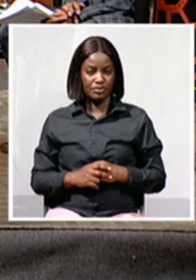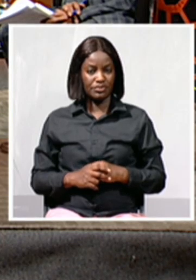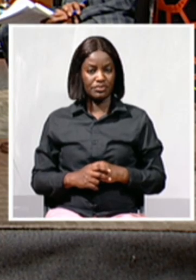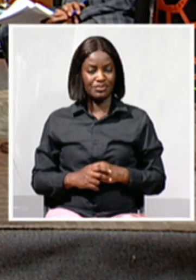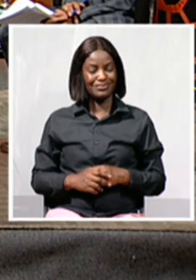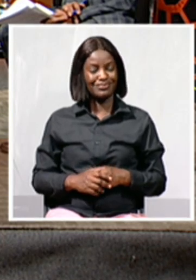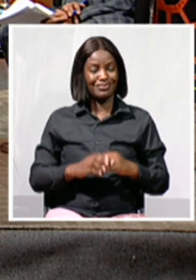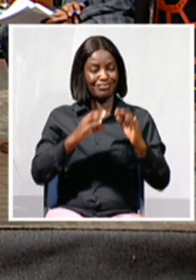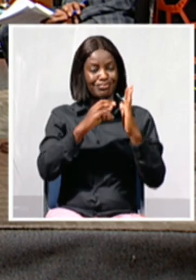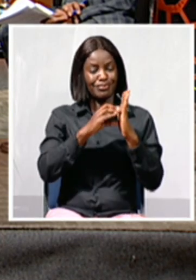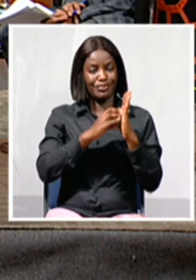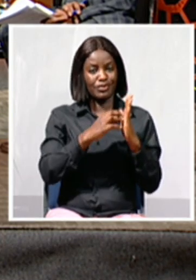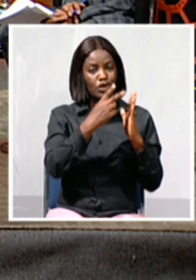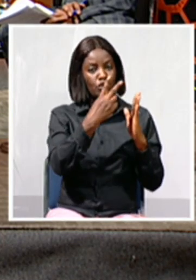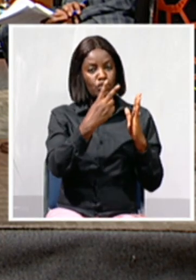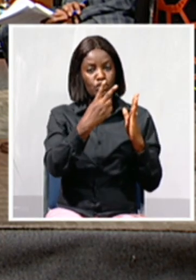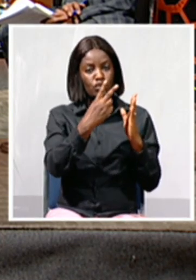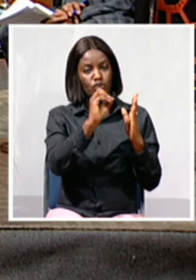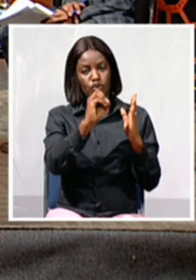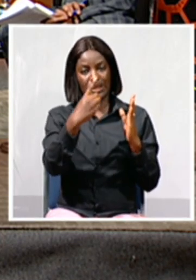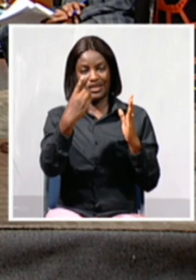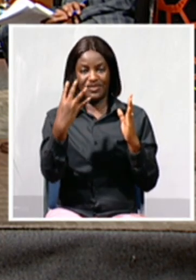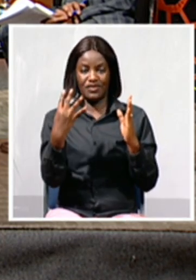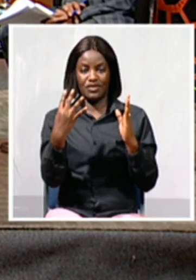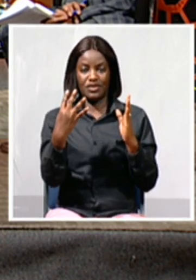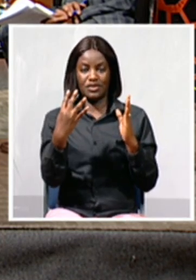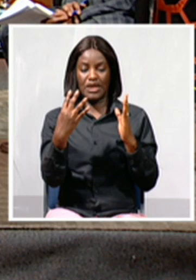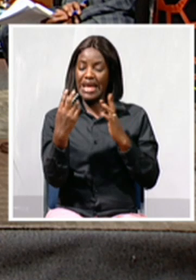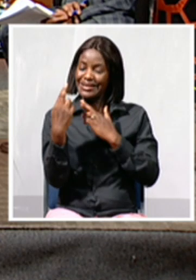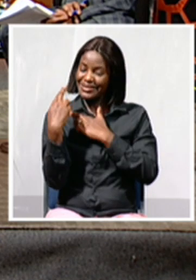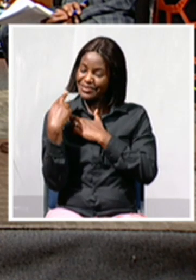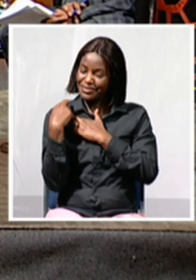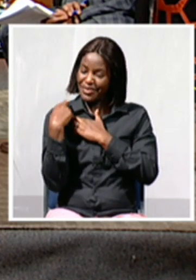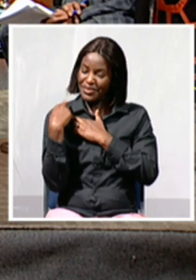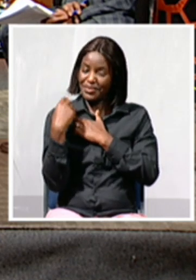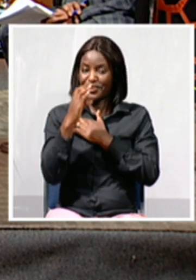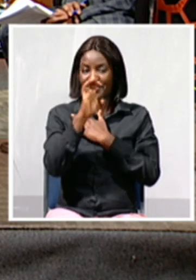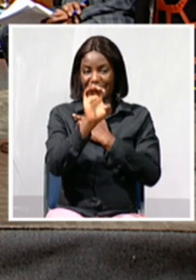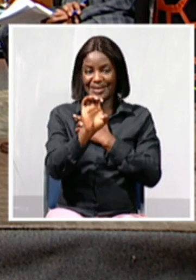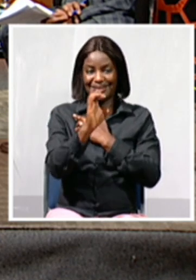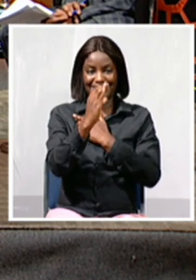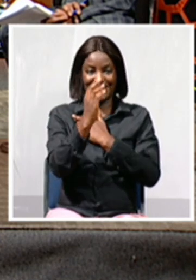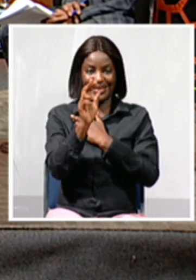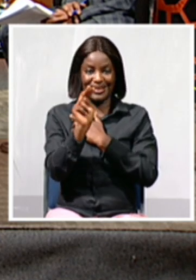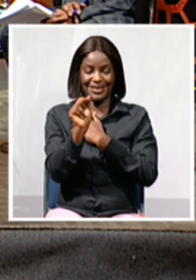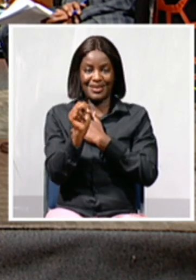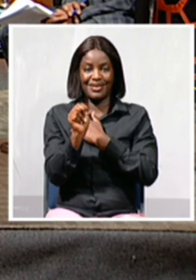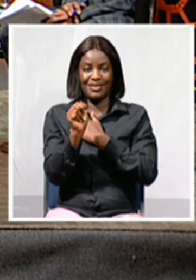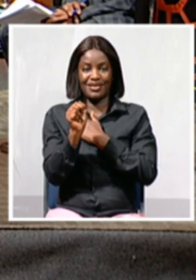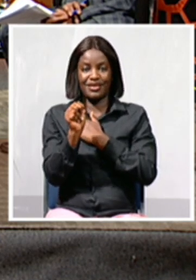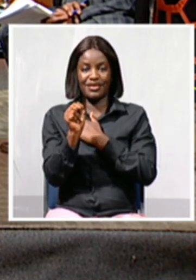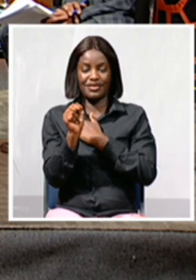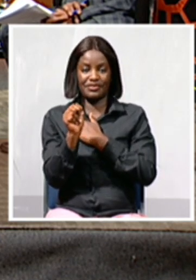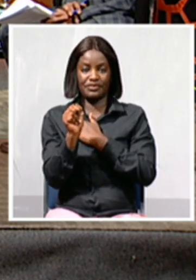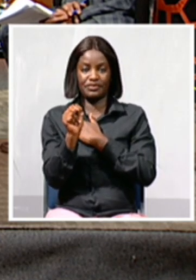2014 mandates the ECN to conduct voter and civic education. And we actually have a division